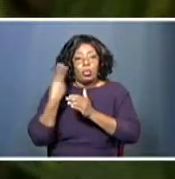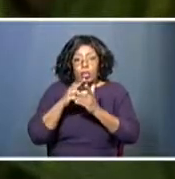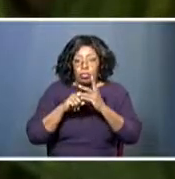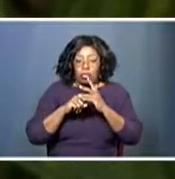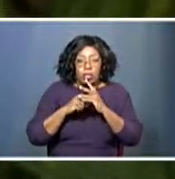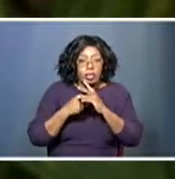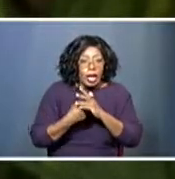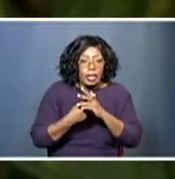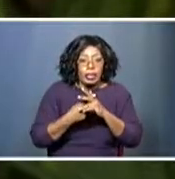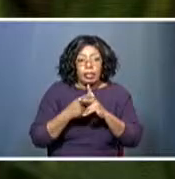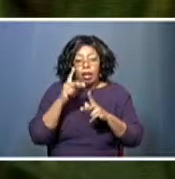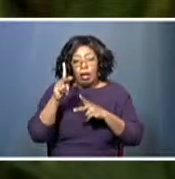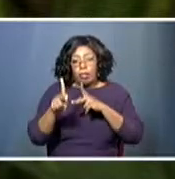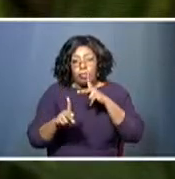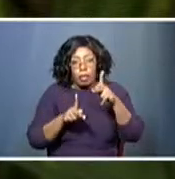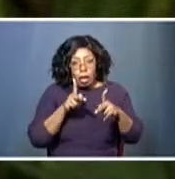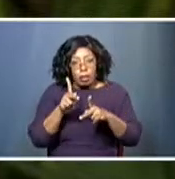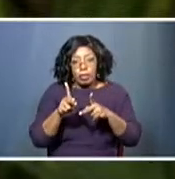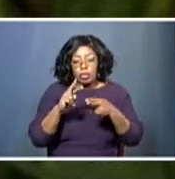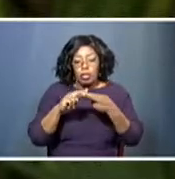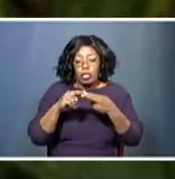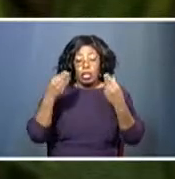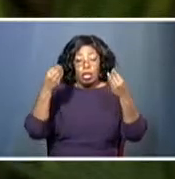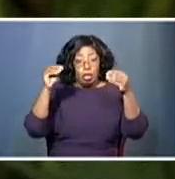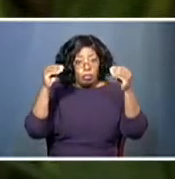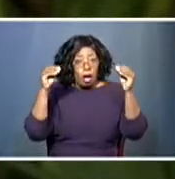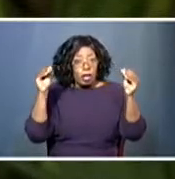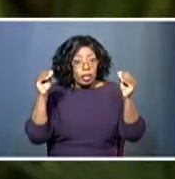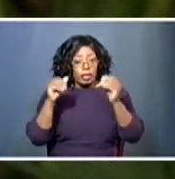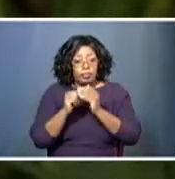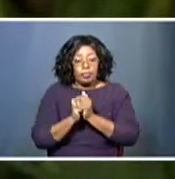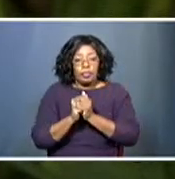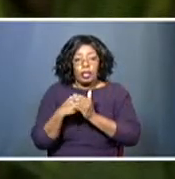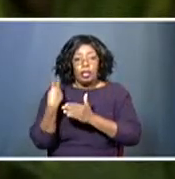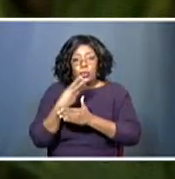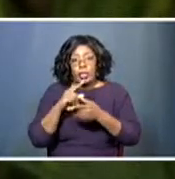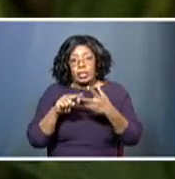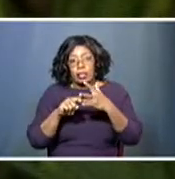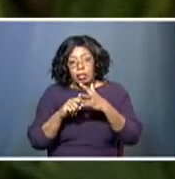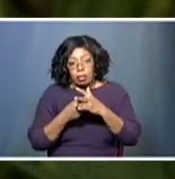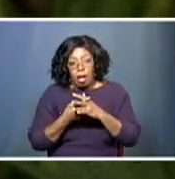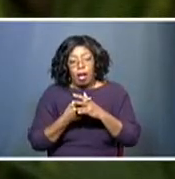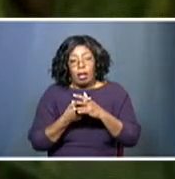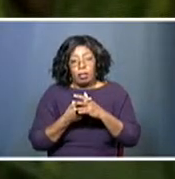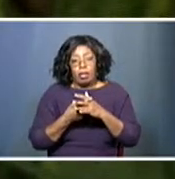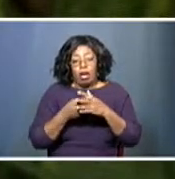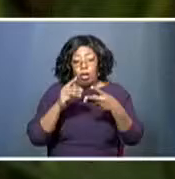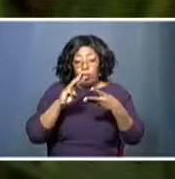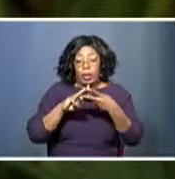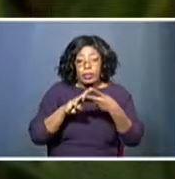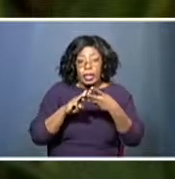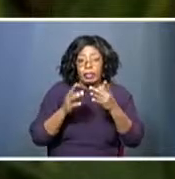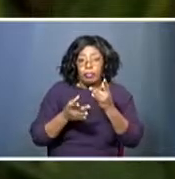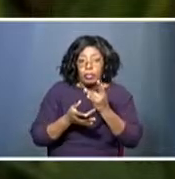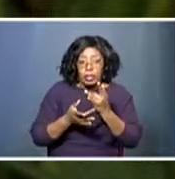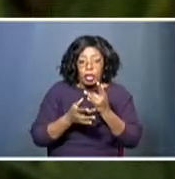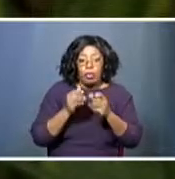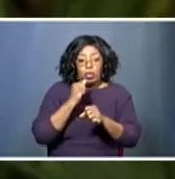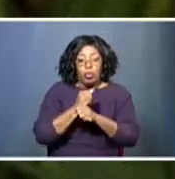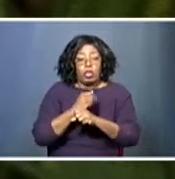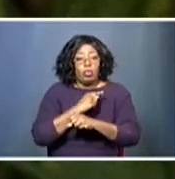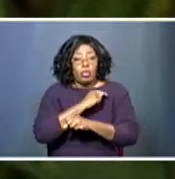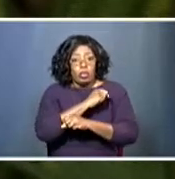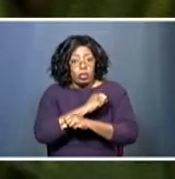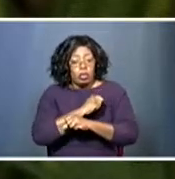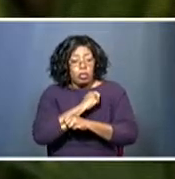huge public relations marketing campaign. We're starting to build out a website. We're working with the Ministry of Tourism, in fact,